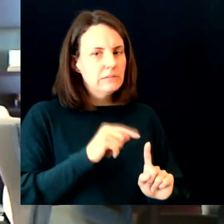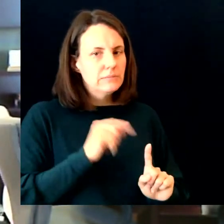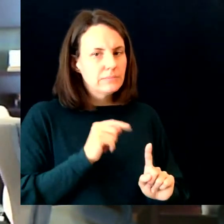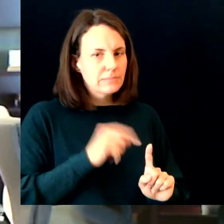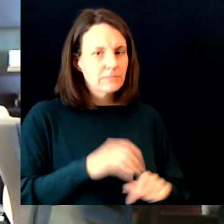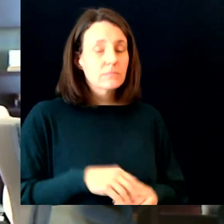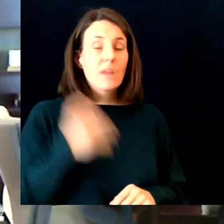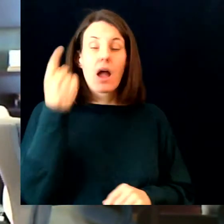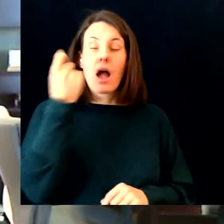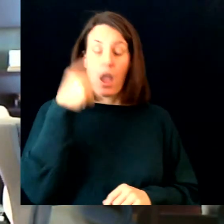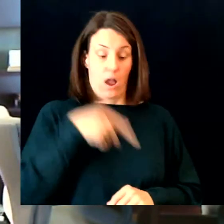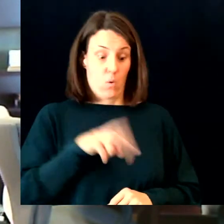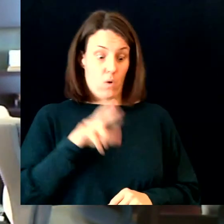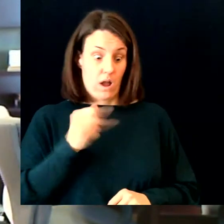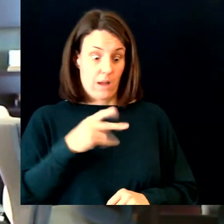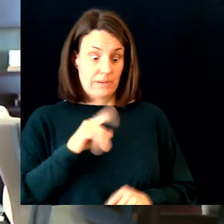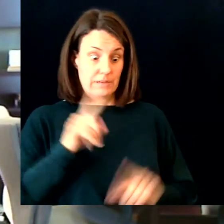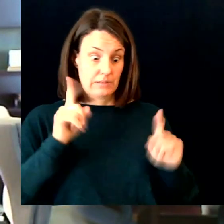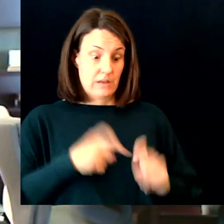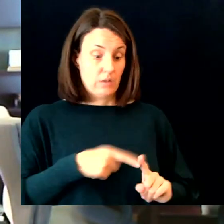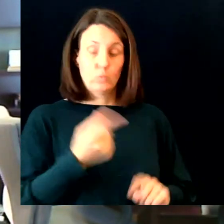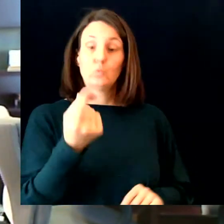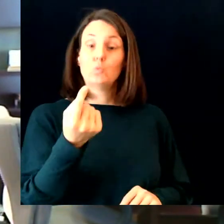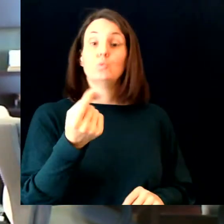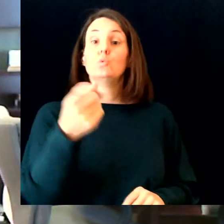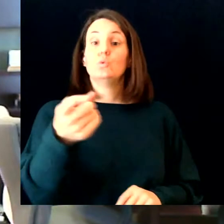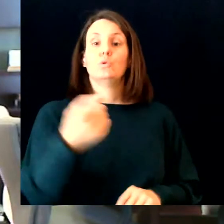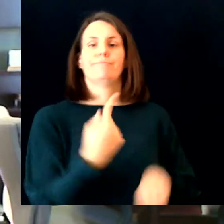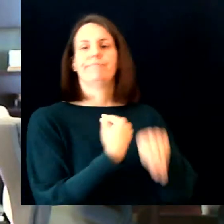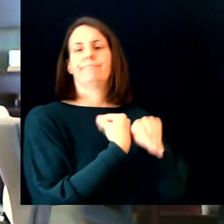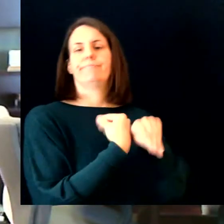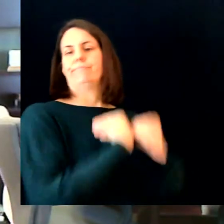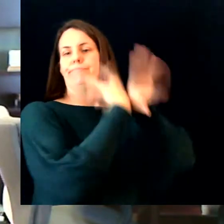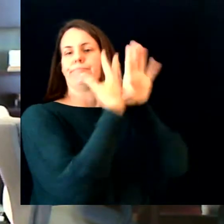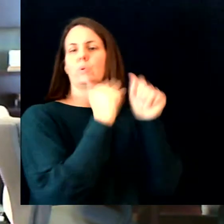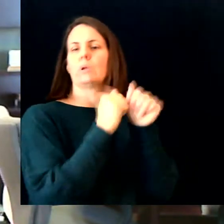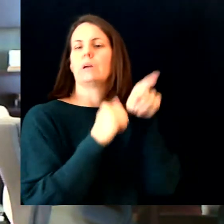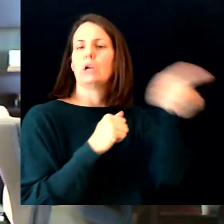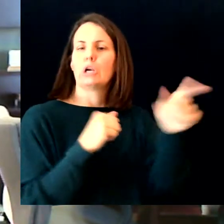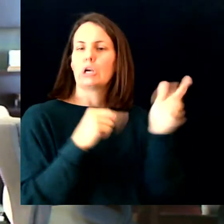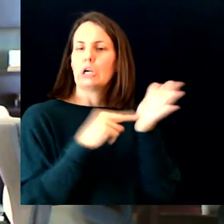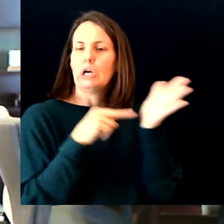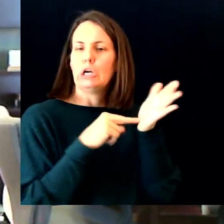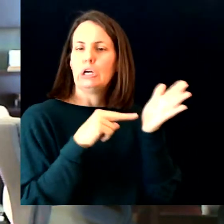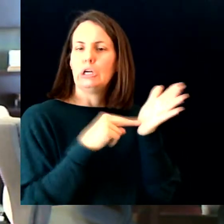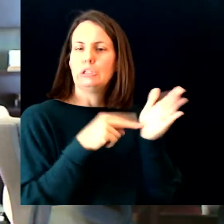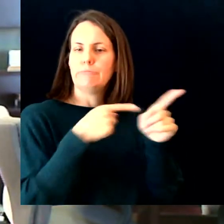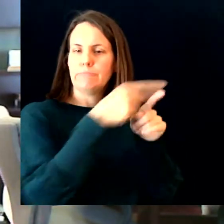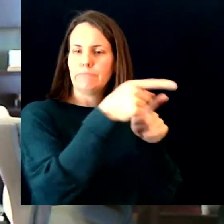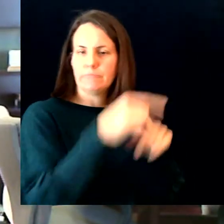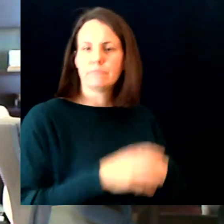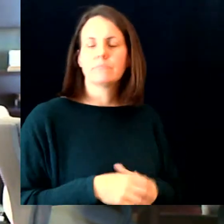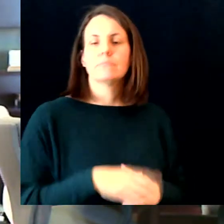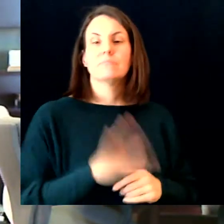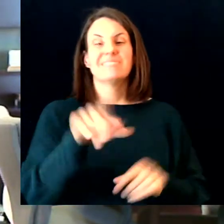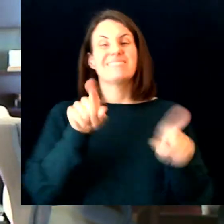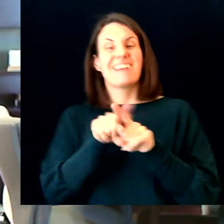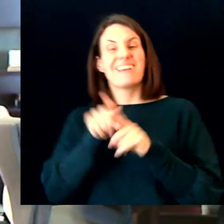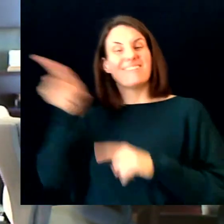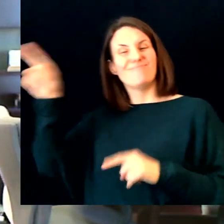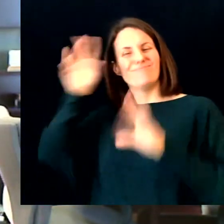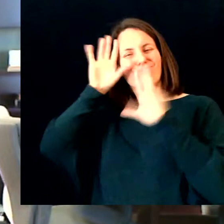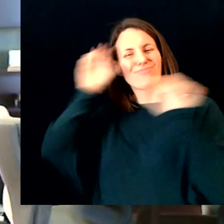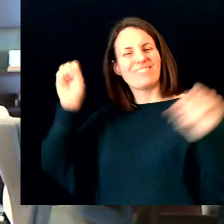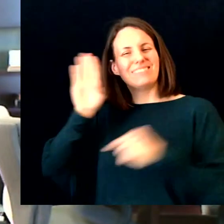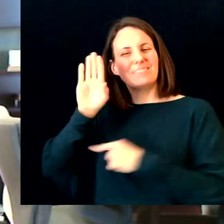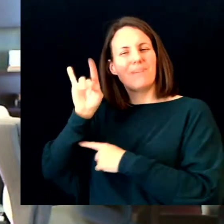every household in the country now through the Biden administration strategy. So my suggestion would be, if you're looking for